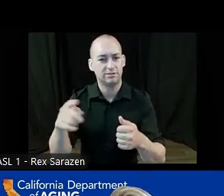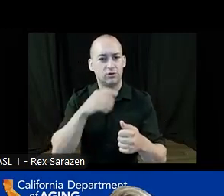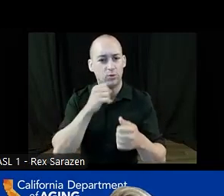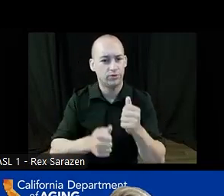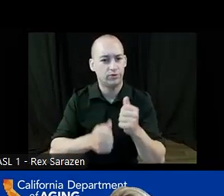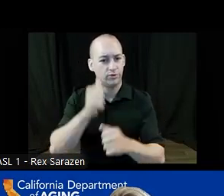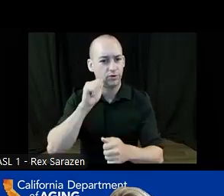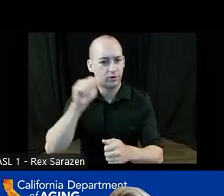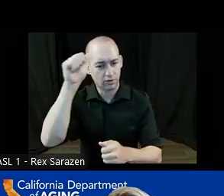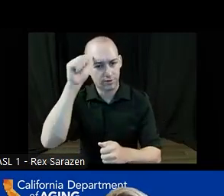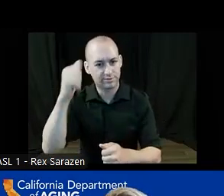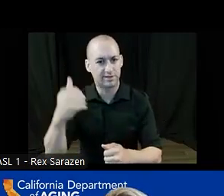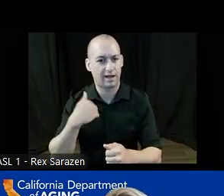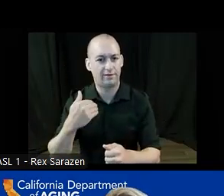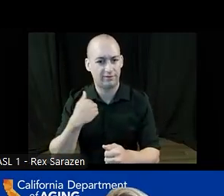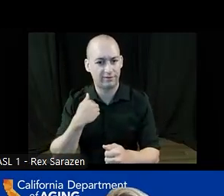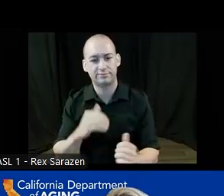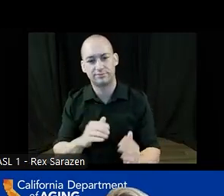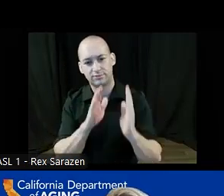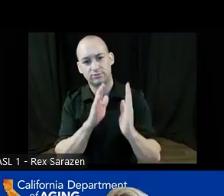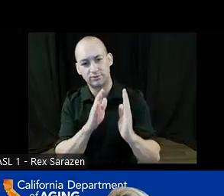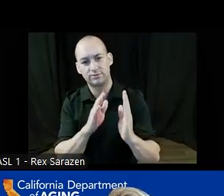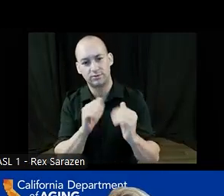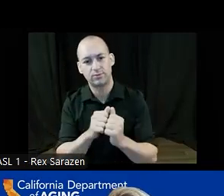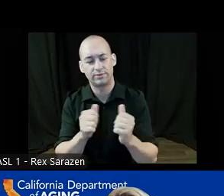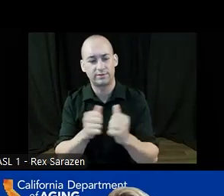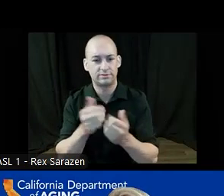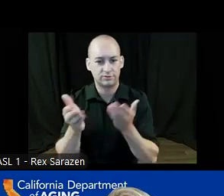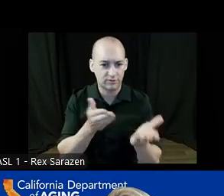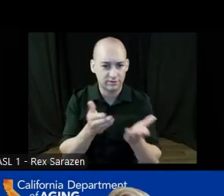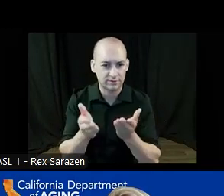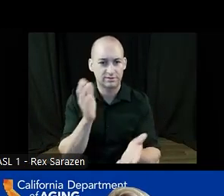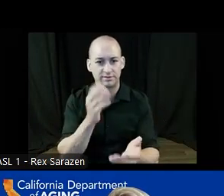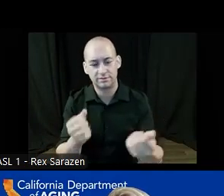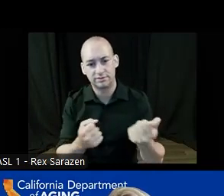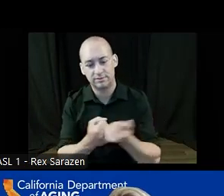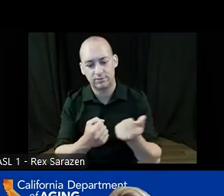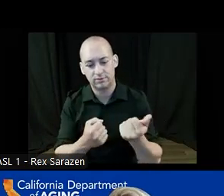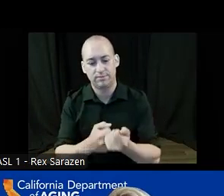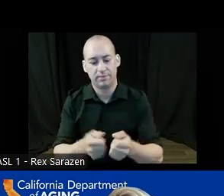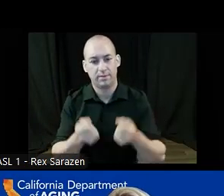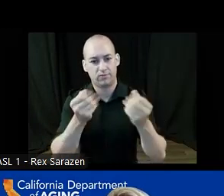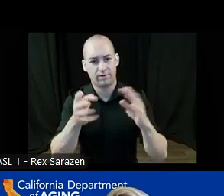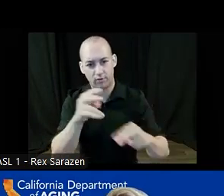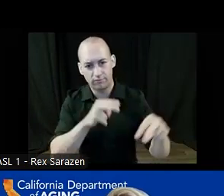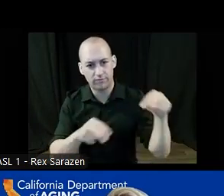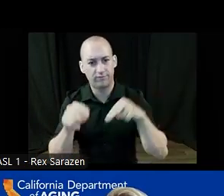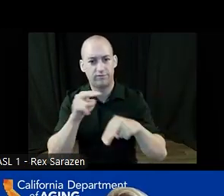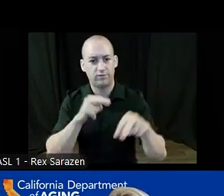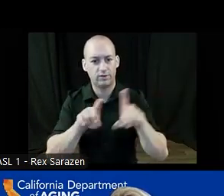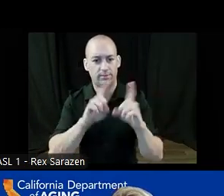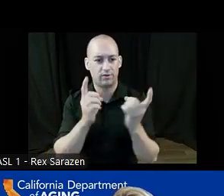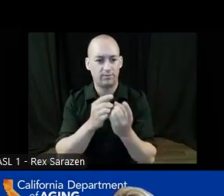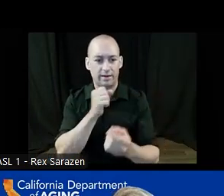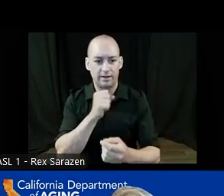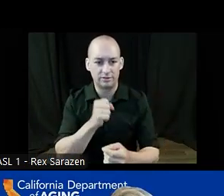and supports. And then he will provide, importantly, the overview of the Department of Aging's long-term services